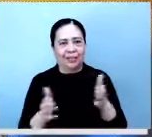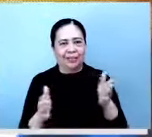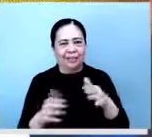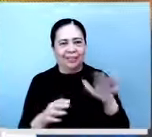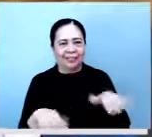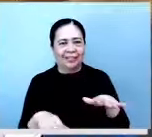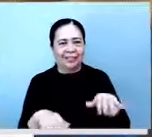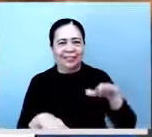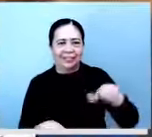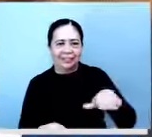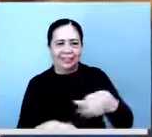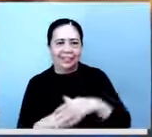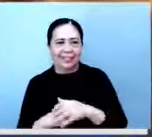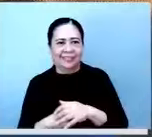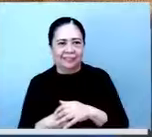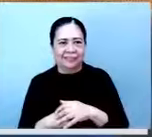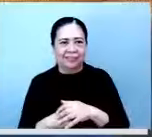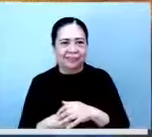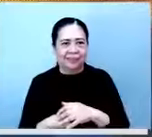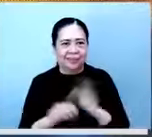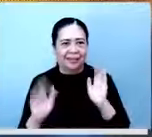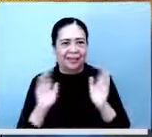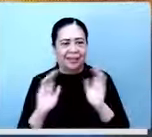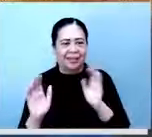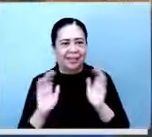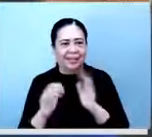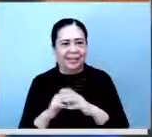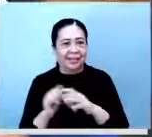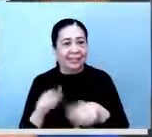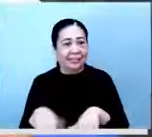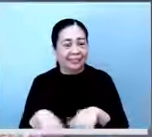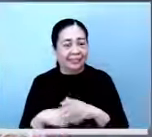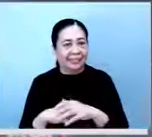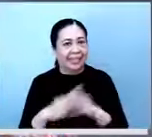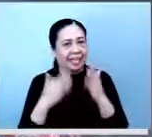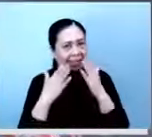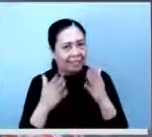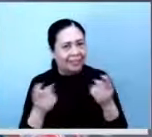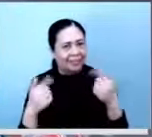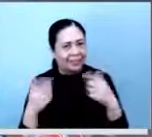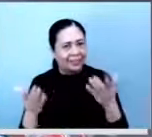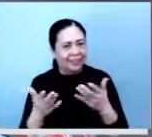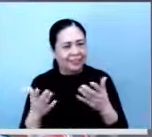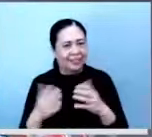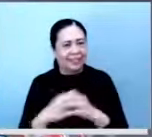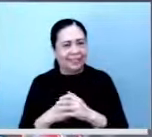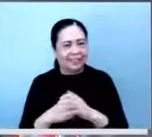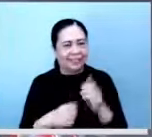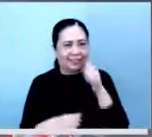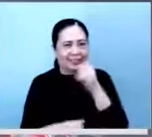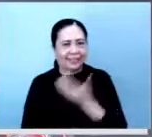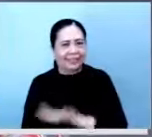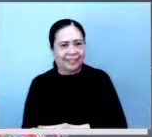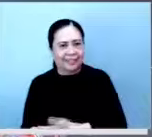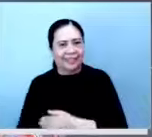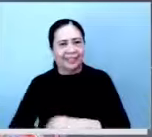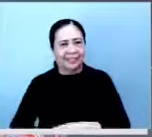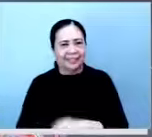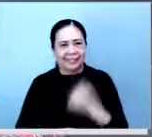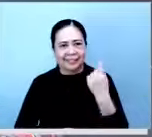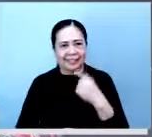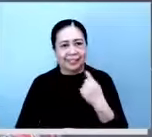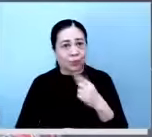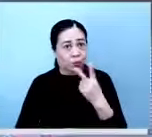Good morning, Hi! This is... Thank you for having us. This is Zaylee. She's my daughter. She's Zaylee. 2 years old. Hello!